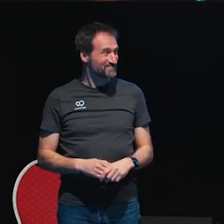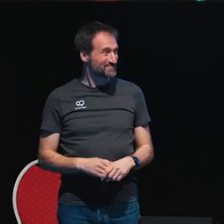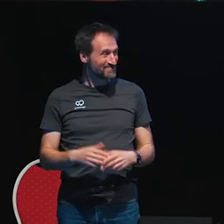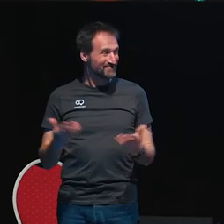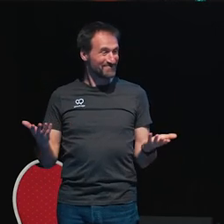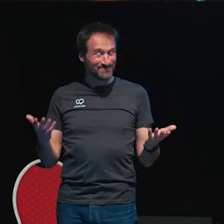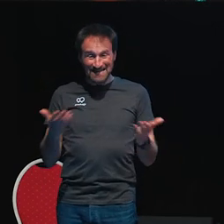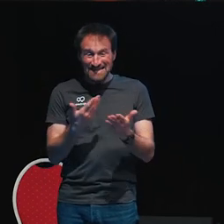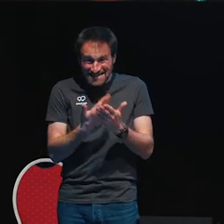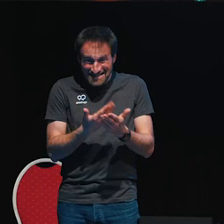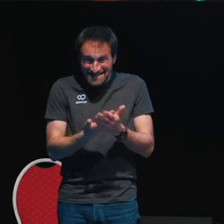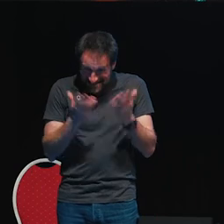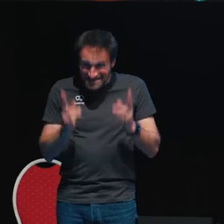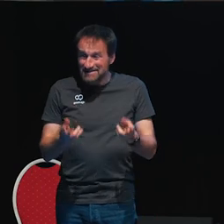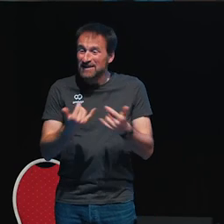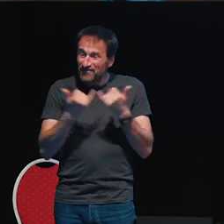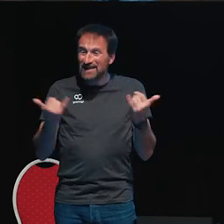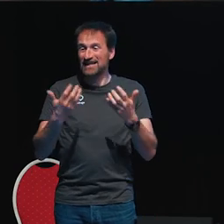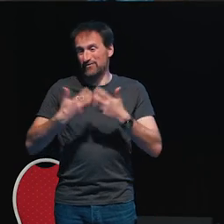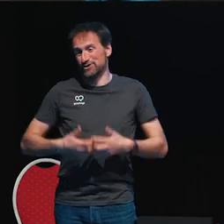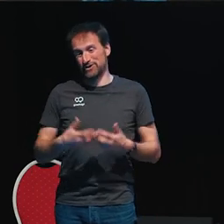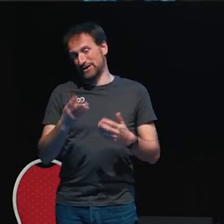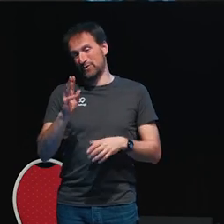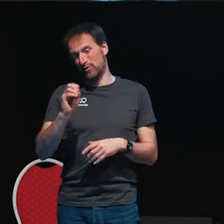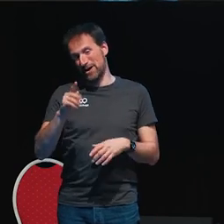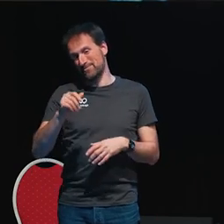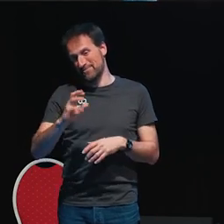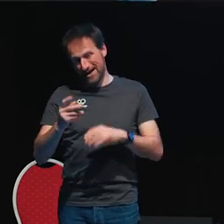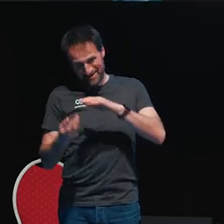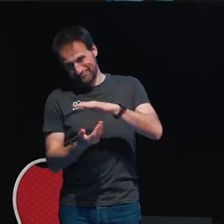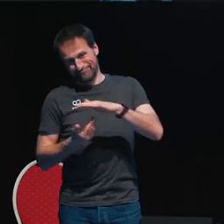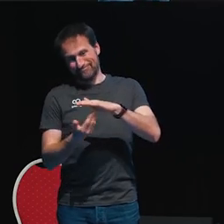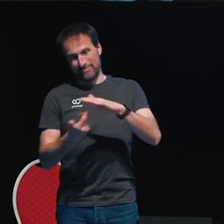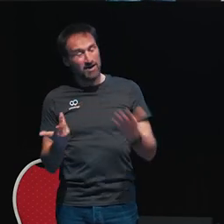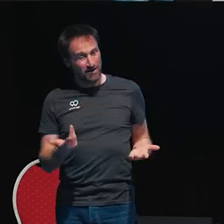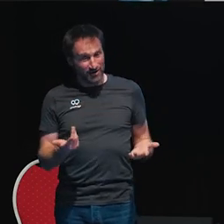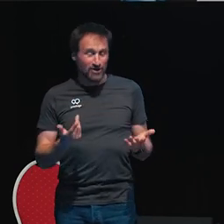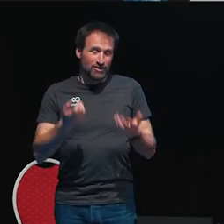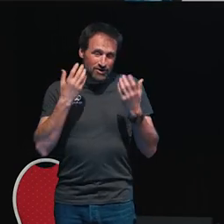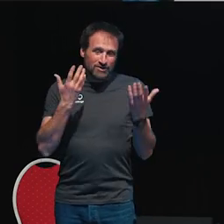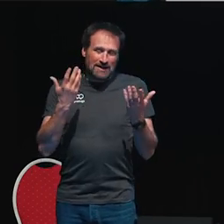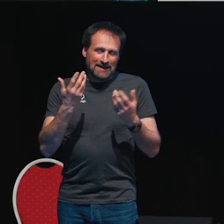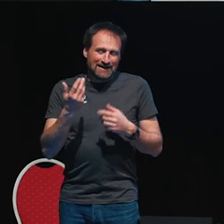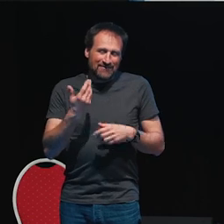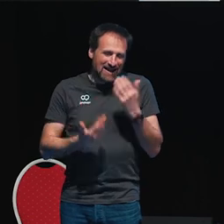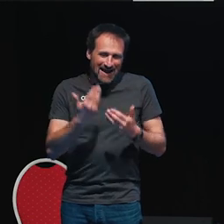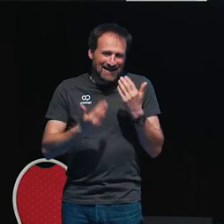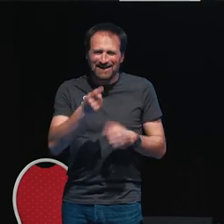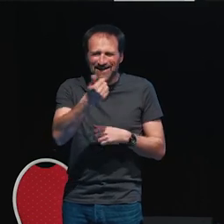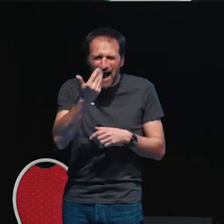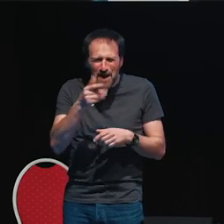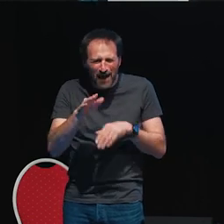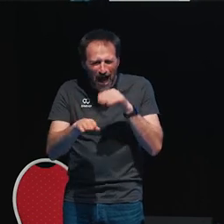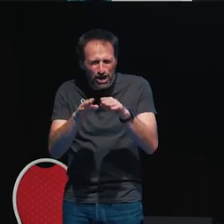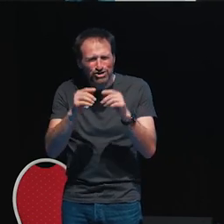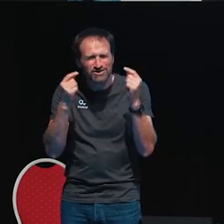That is entirely how Webpack works under the hood. Now, Tobias might be back there like, you missed a step, but I'm just covering